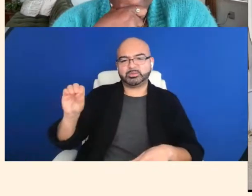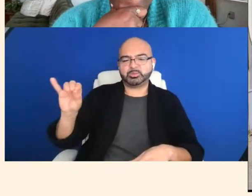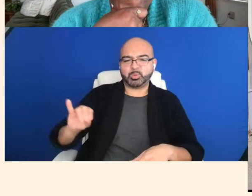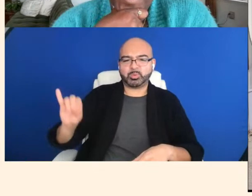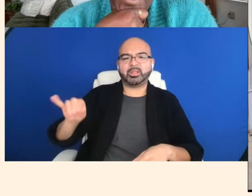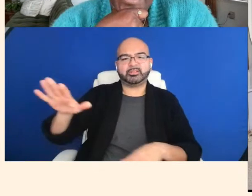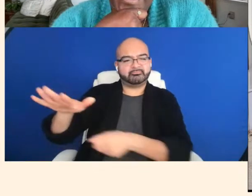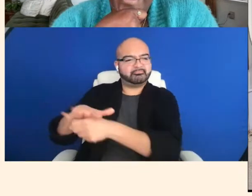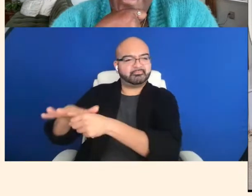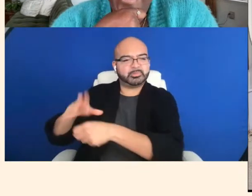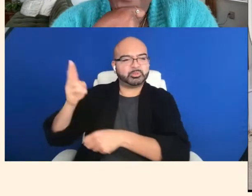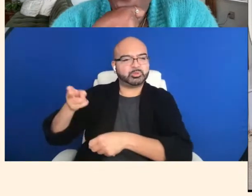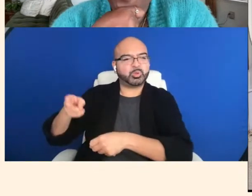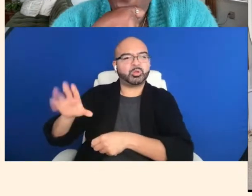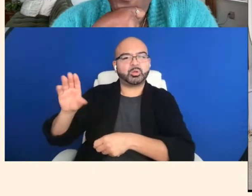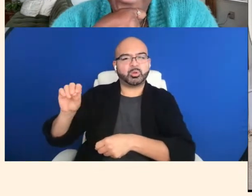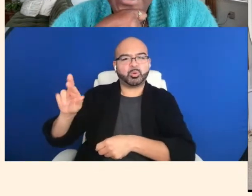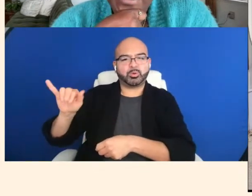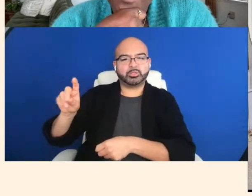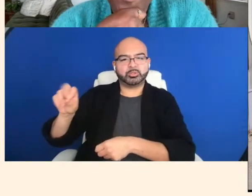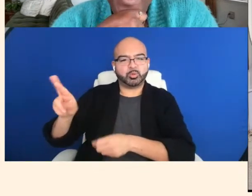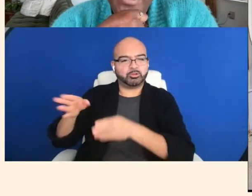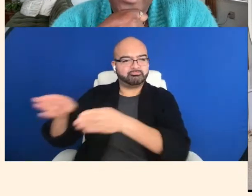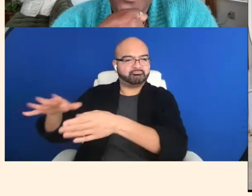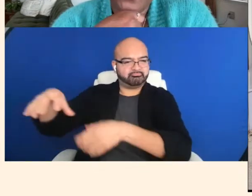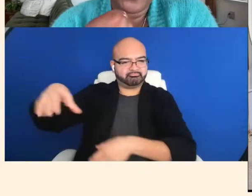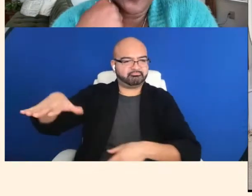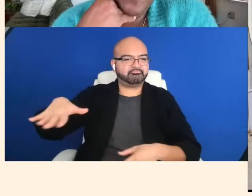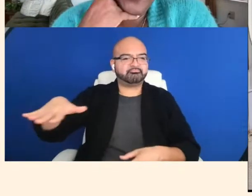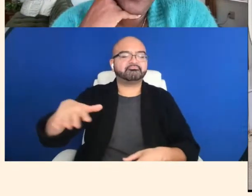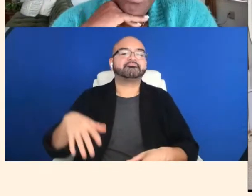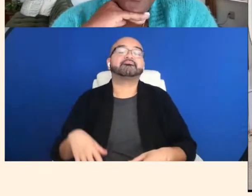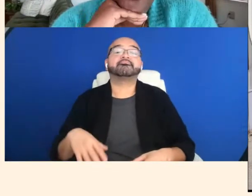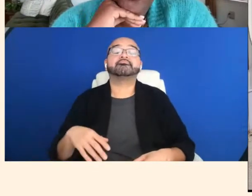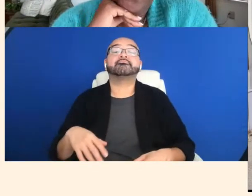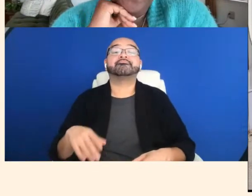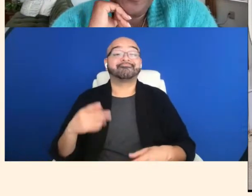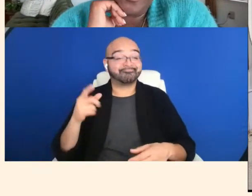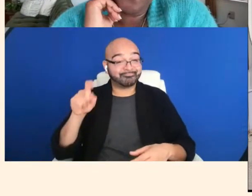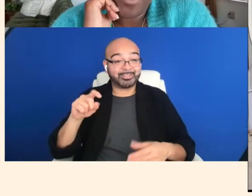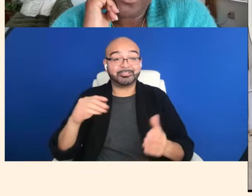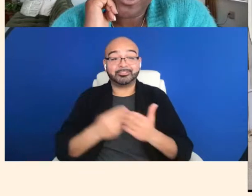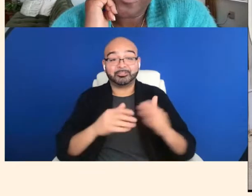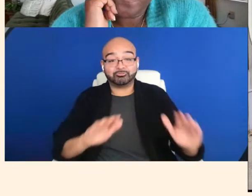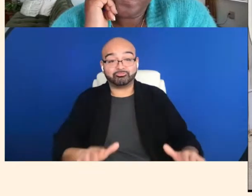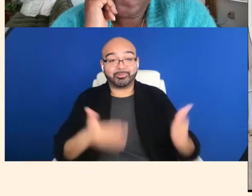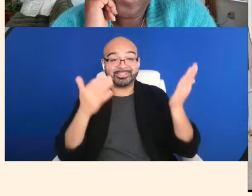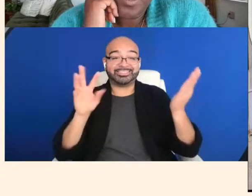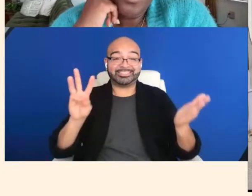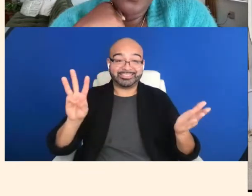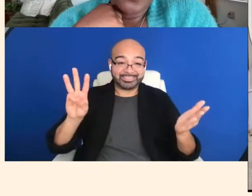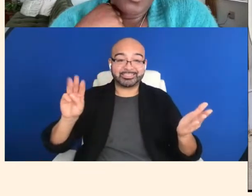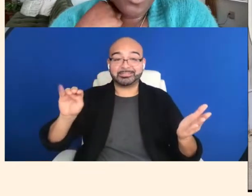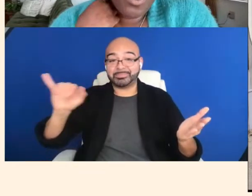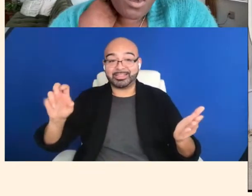corridor. And we needed to raise $6 million for this project.